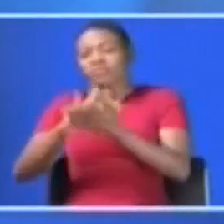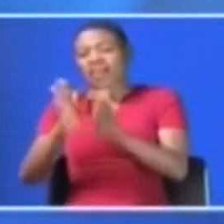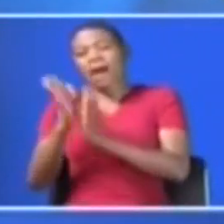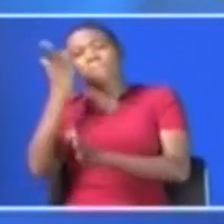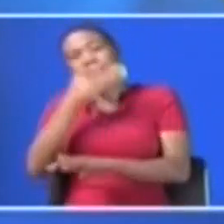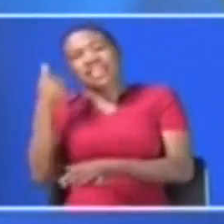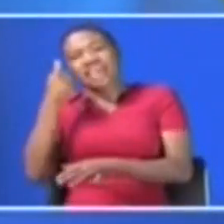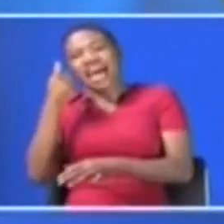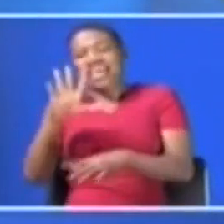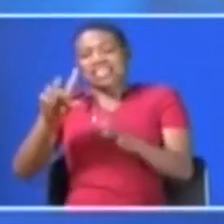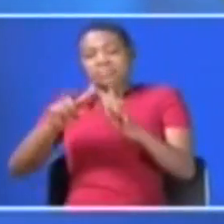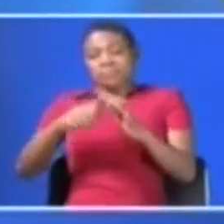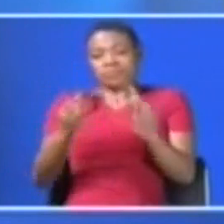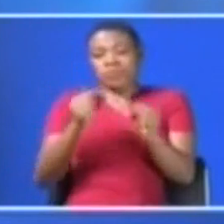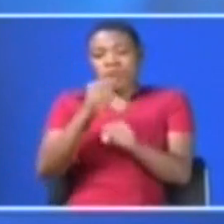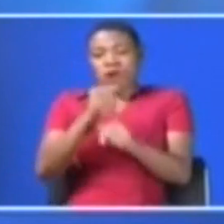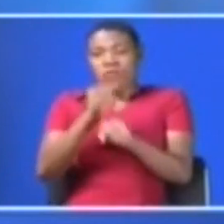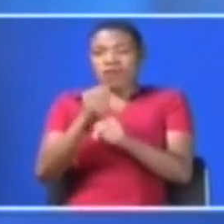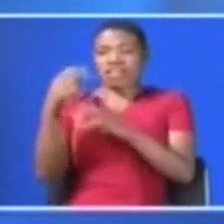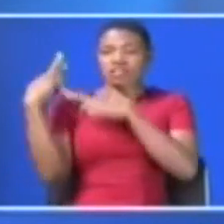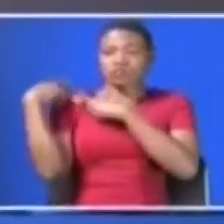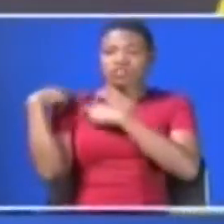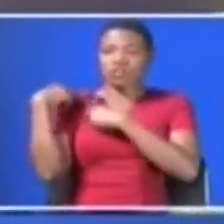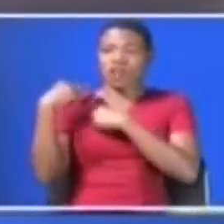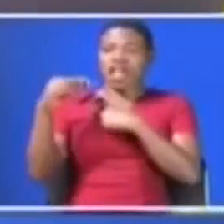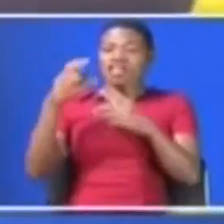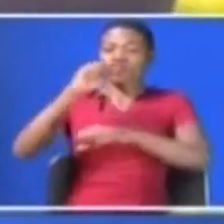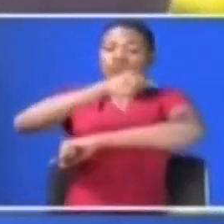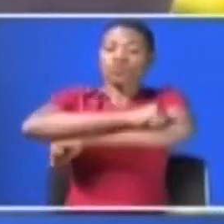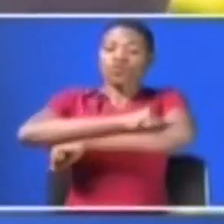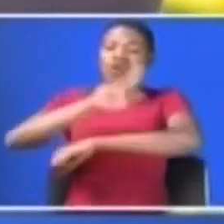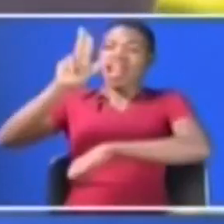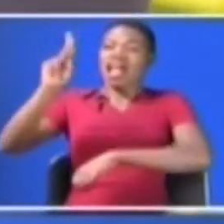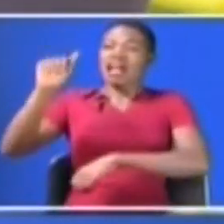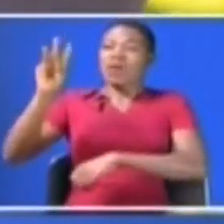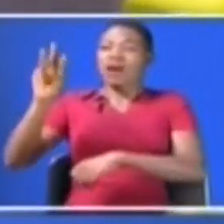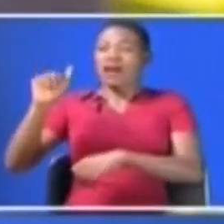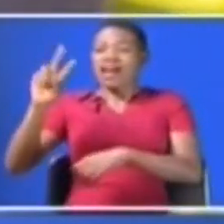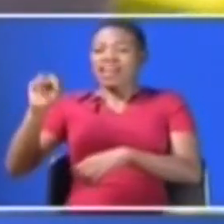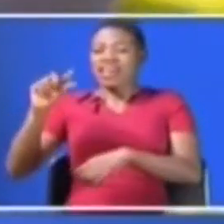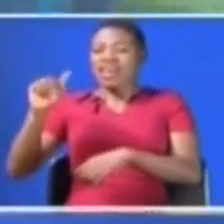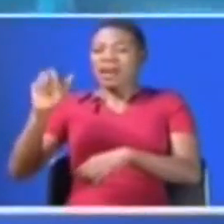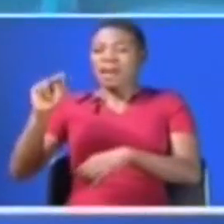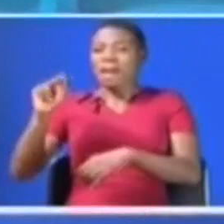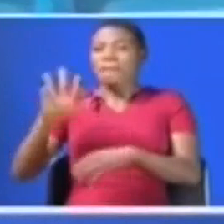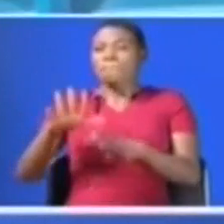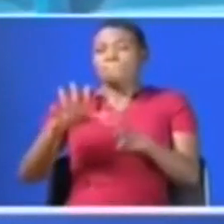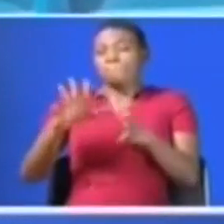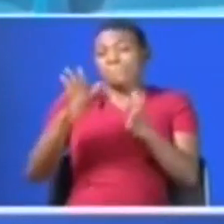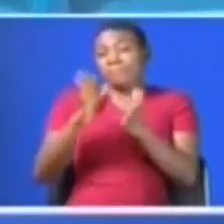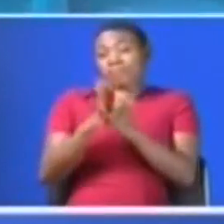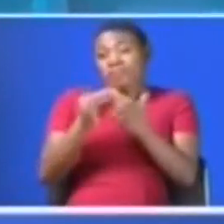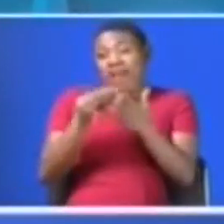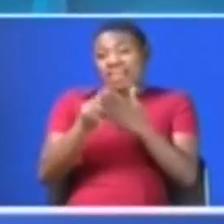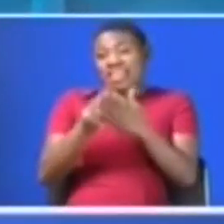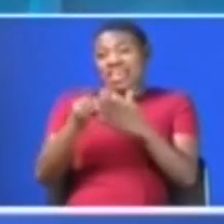was deployed to guard a school in Kabangware with a monthly salary of 8,500 shillings, an amount she says, though little,